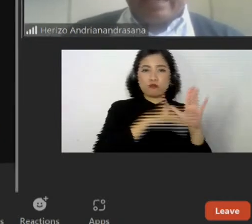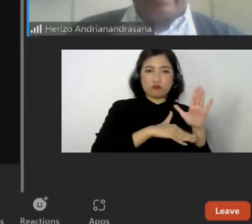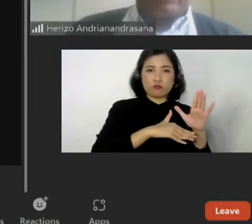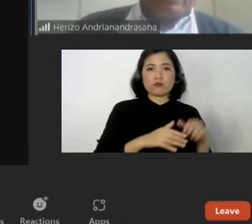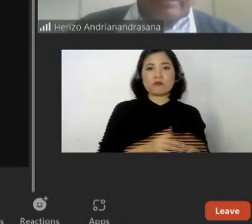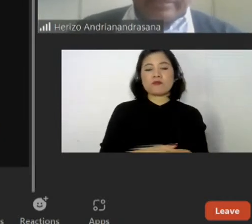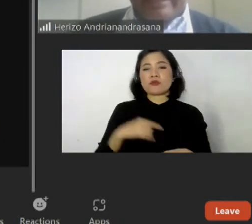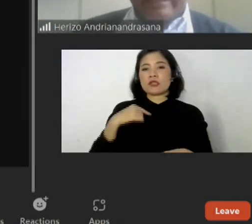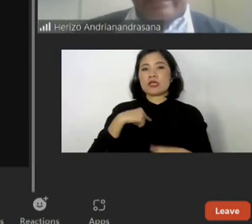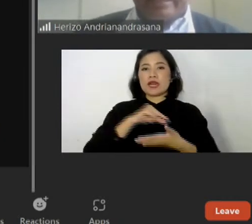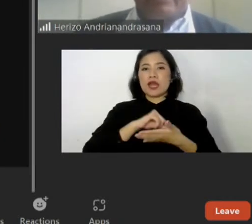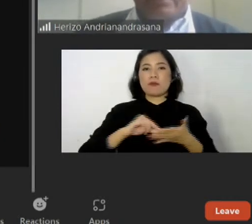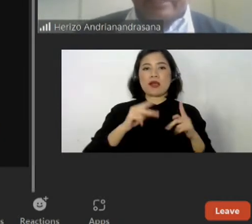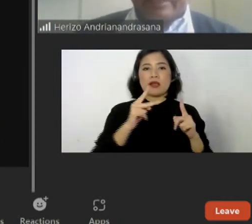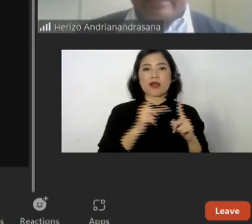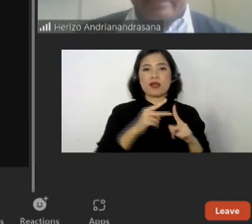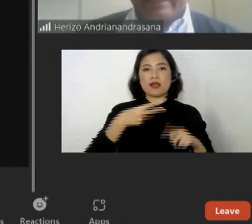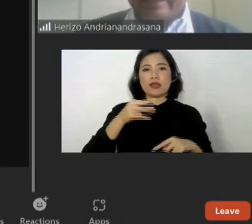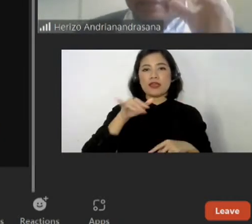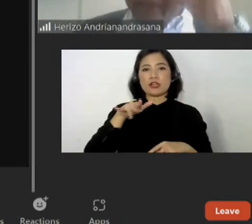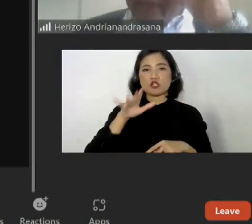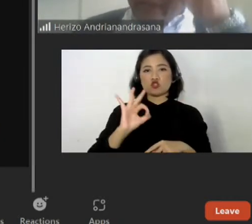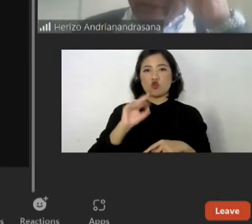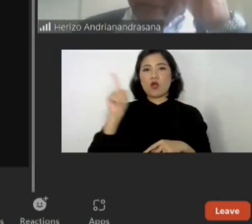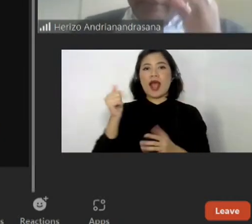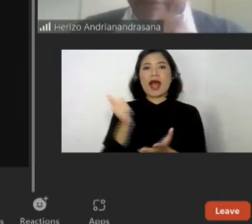is Herizo Ndianandasana. I'm from Madagascar.